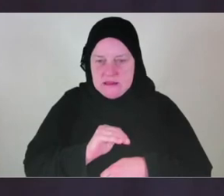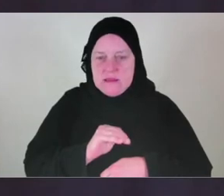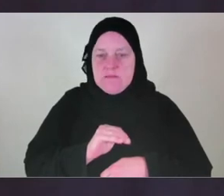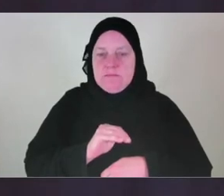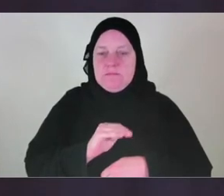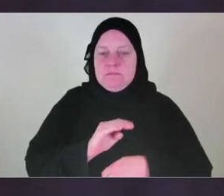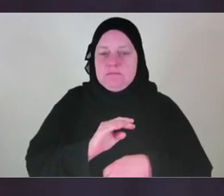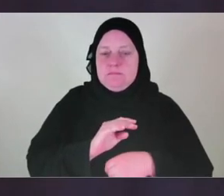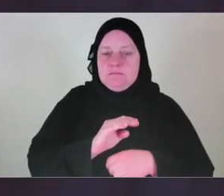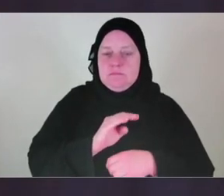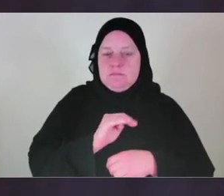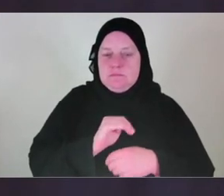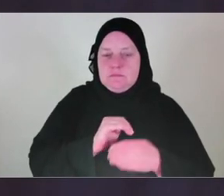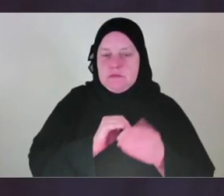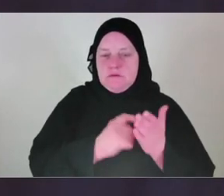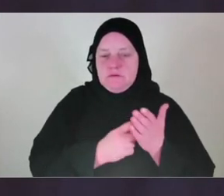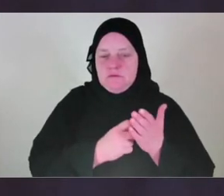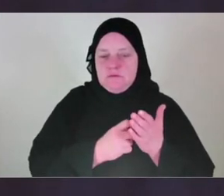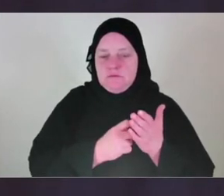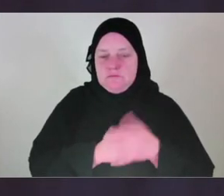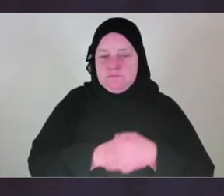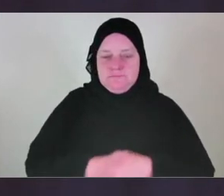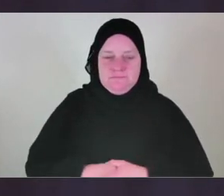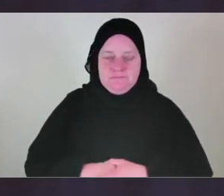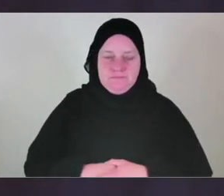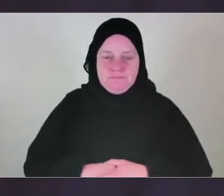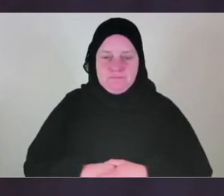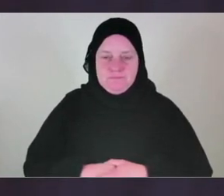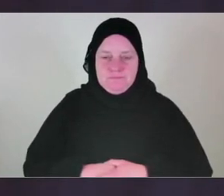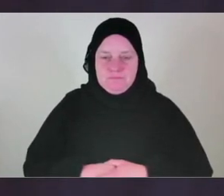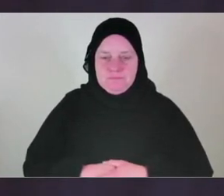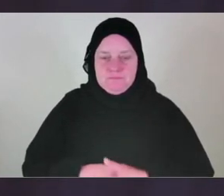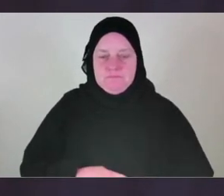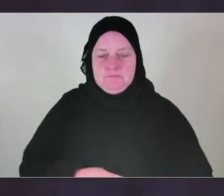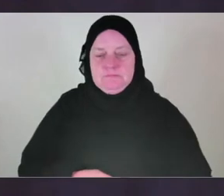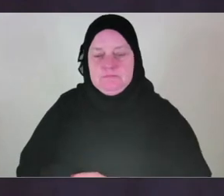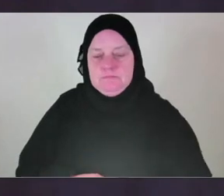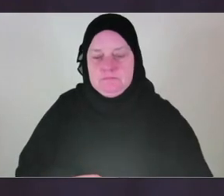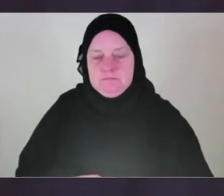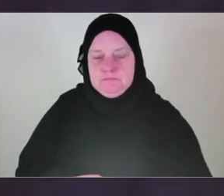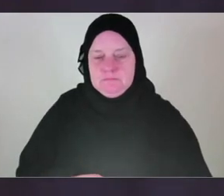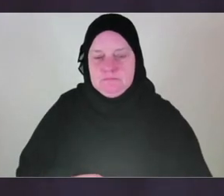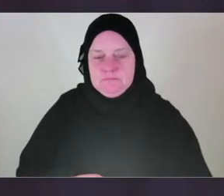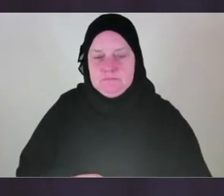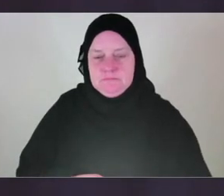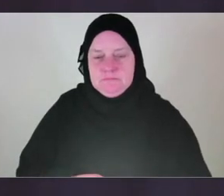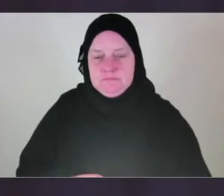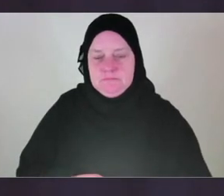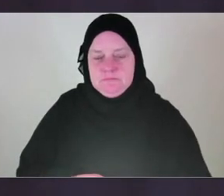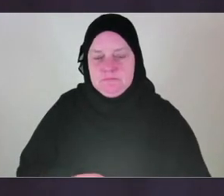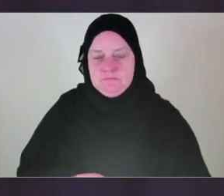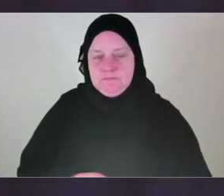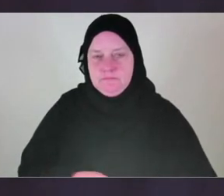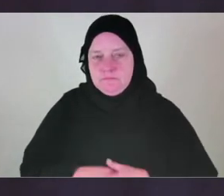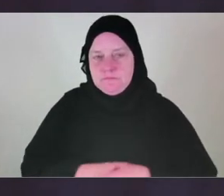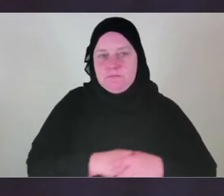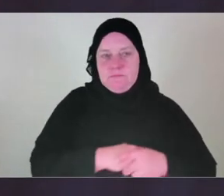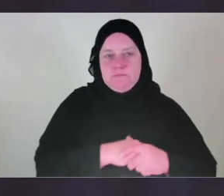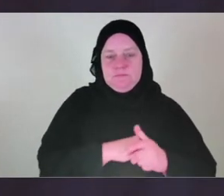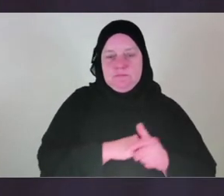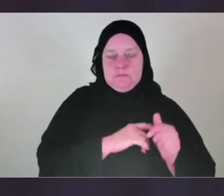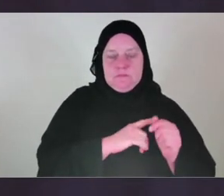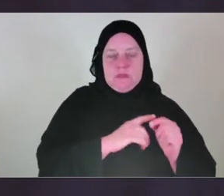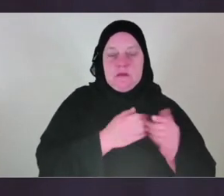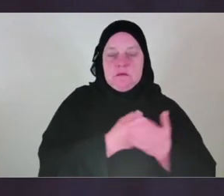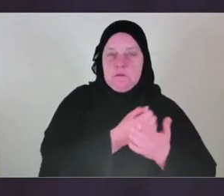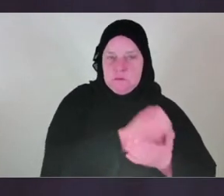And his martyrdom. Allah is usually pinpointed to the last days of Dhul Qa'dah, and sometimes